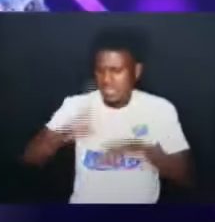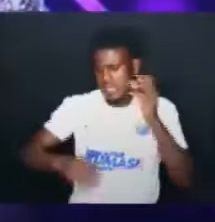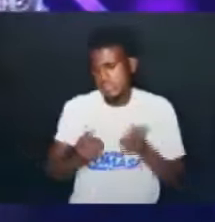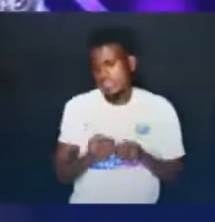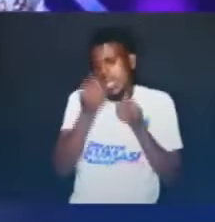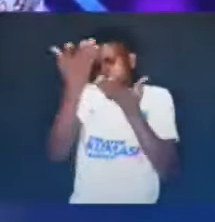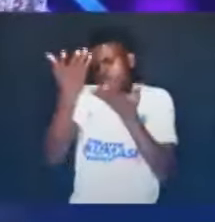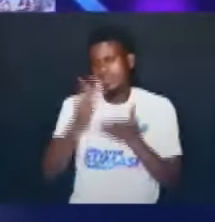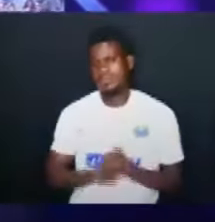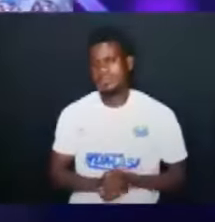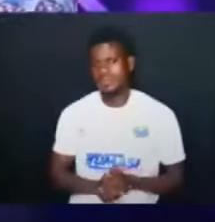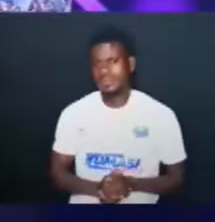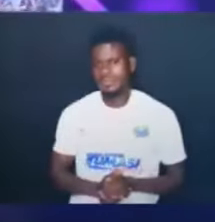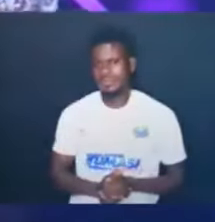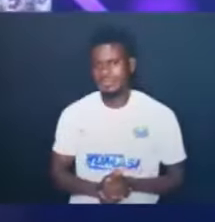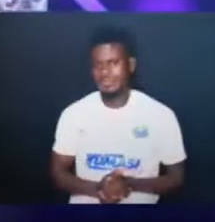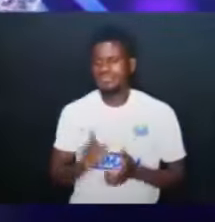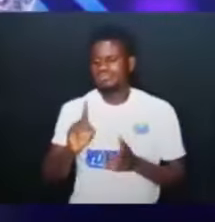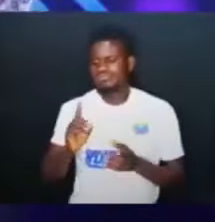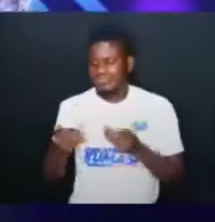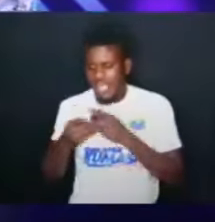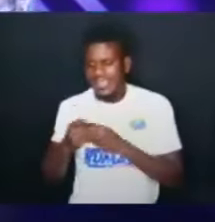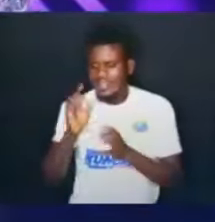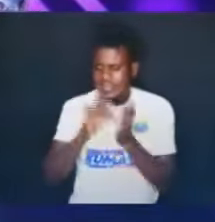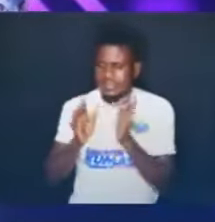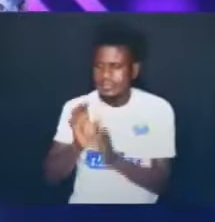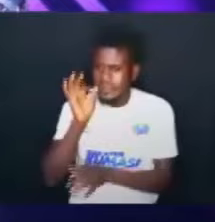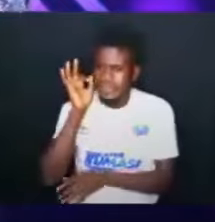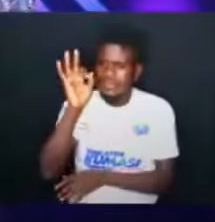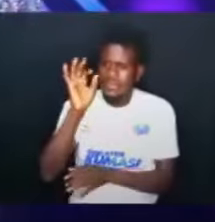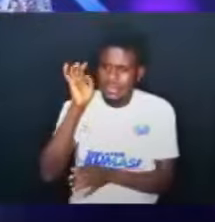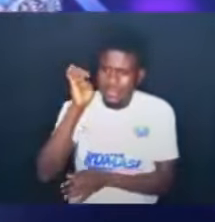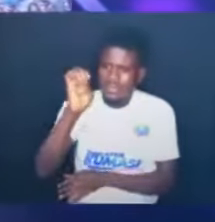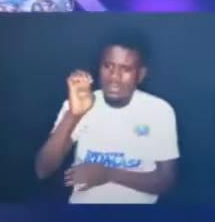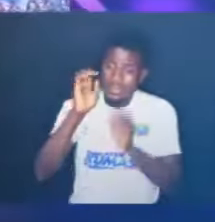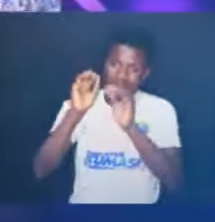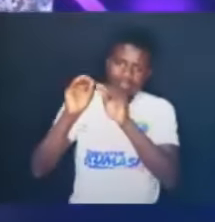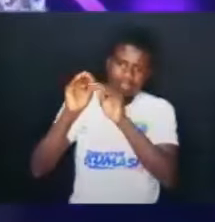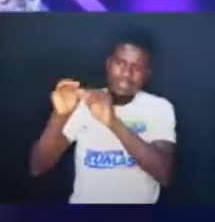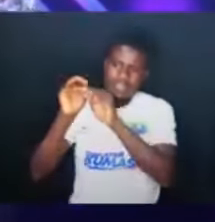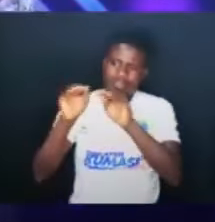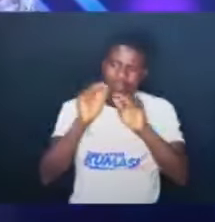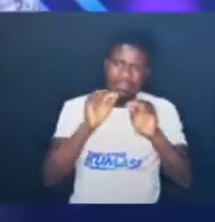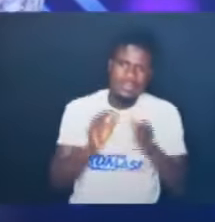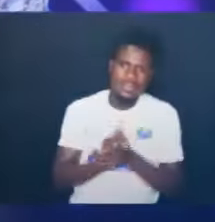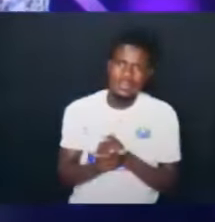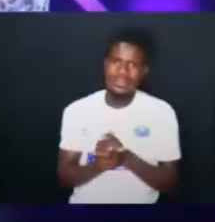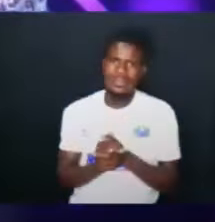di afforebo echi. One day Jesus was teaching. Dakro na Yesu ochirechiro. And then this scribe was standing